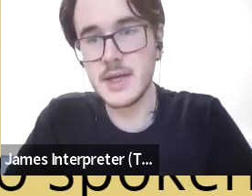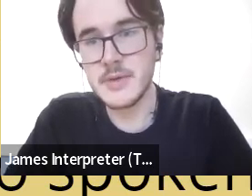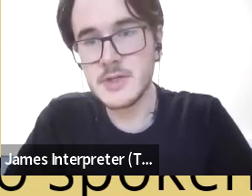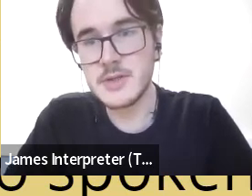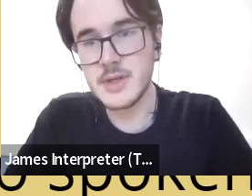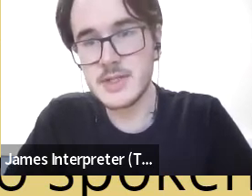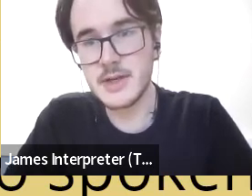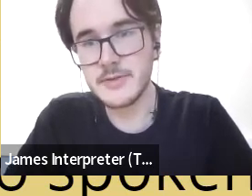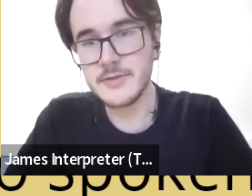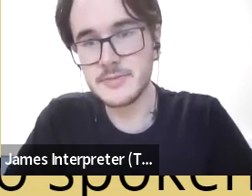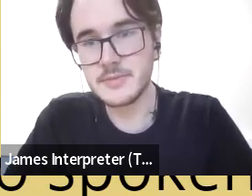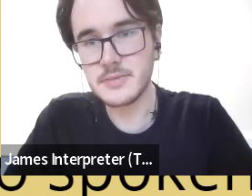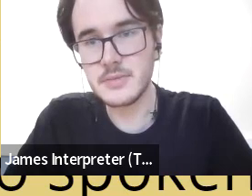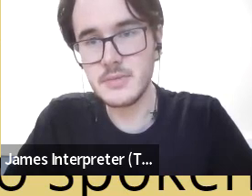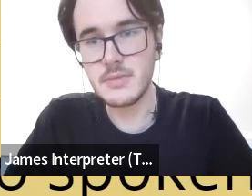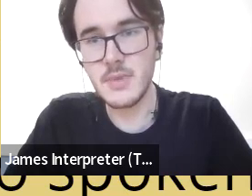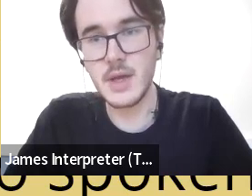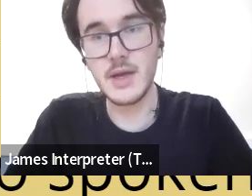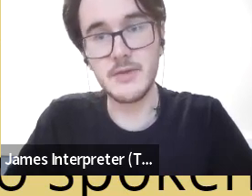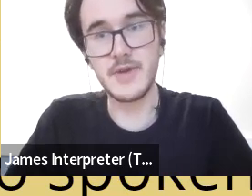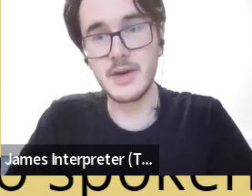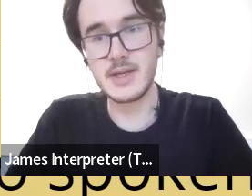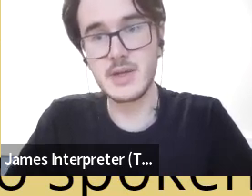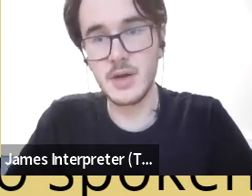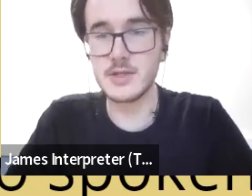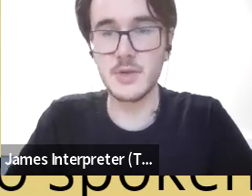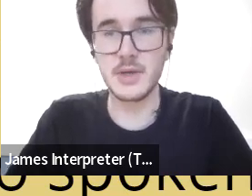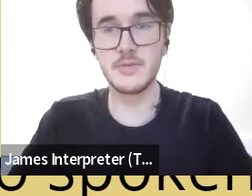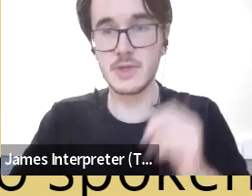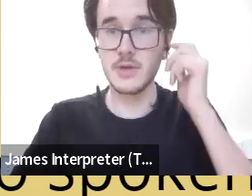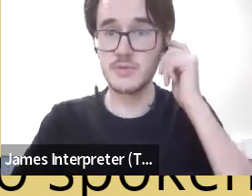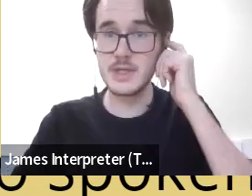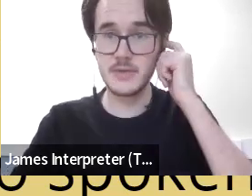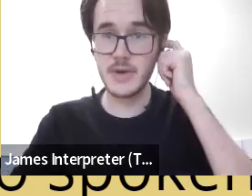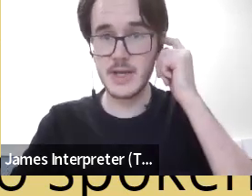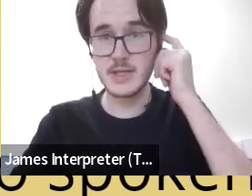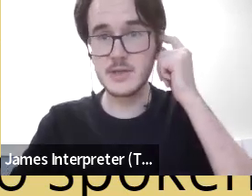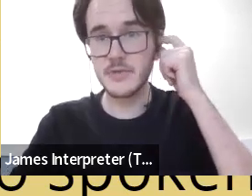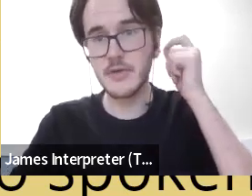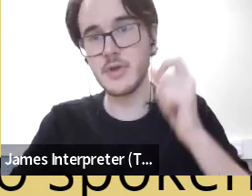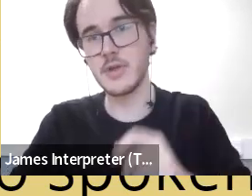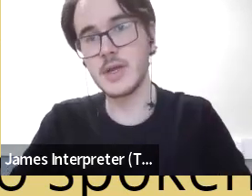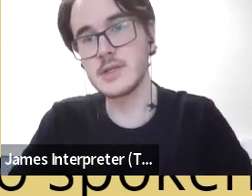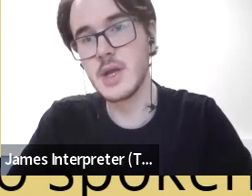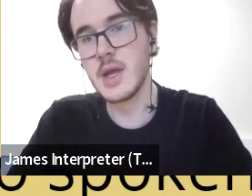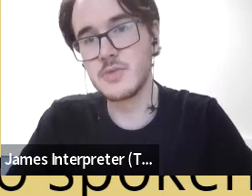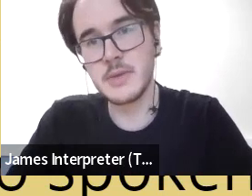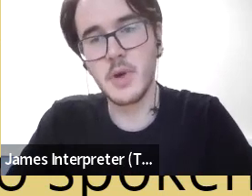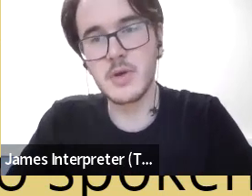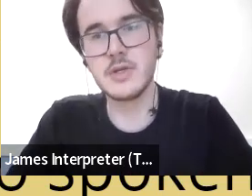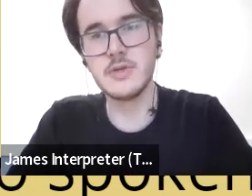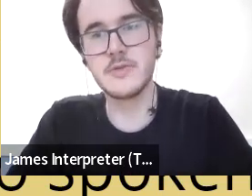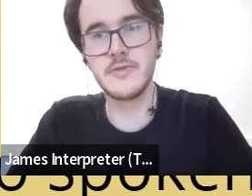So sign language itself, it varies. It's called regional variations. We've got a few other things. It's